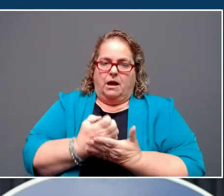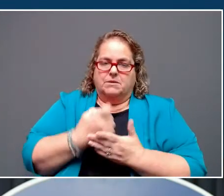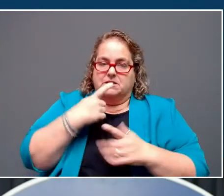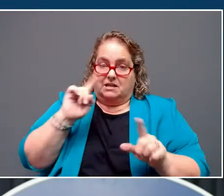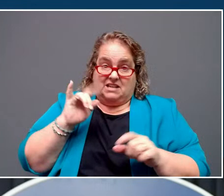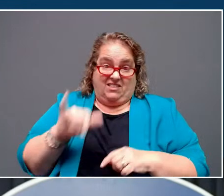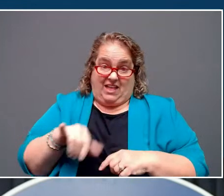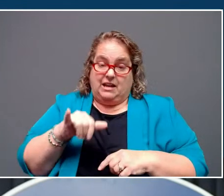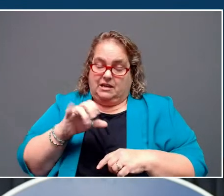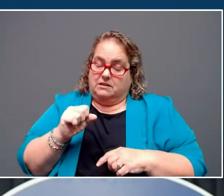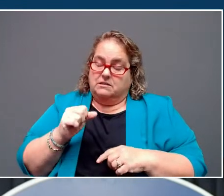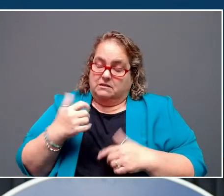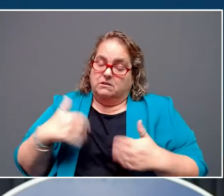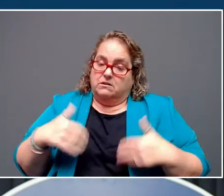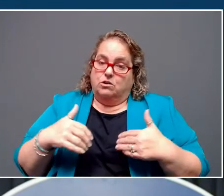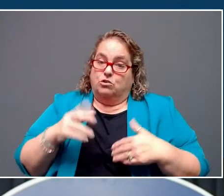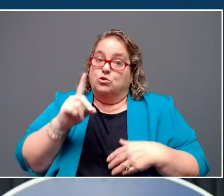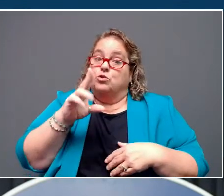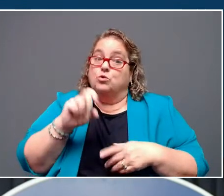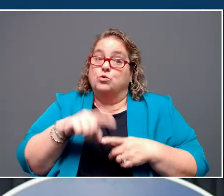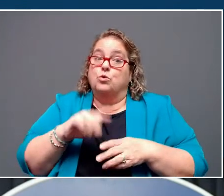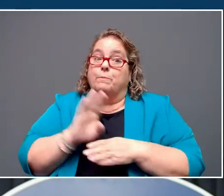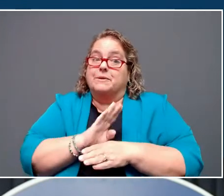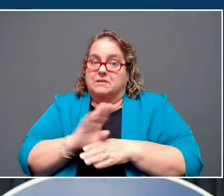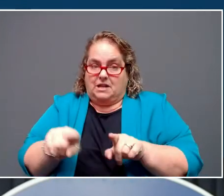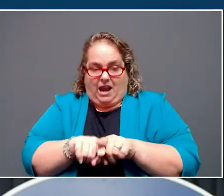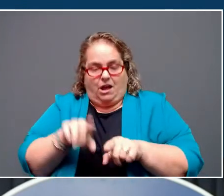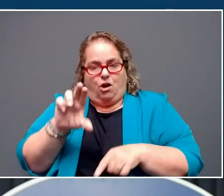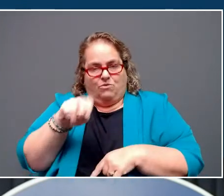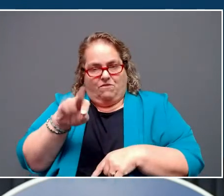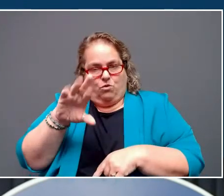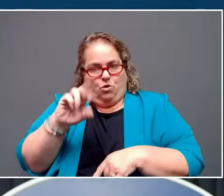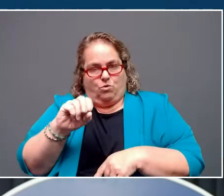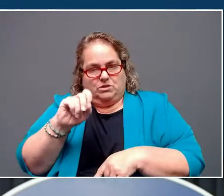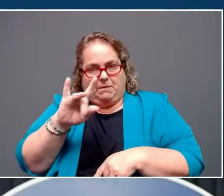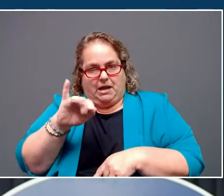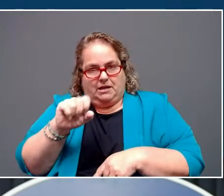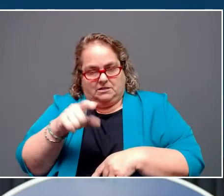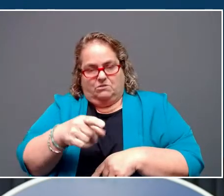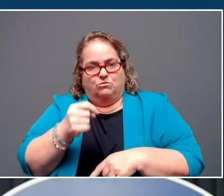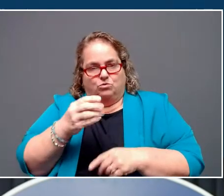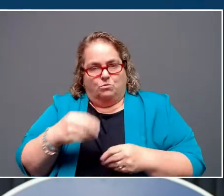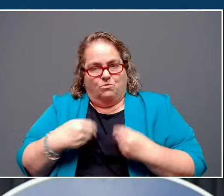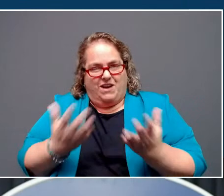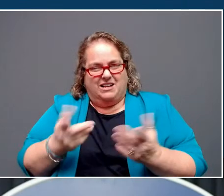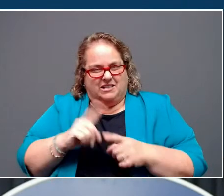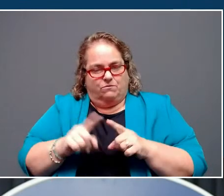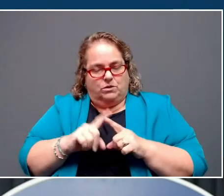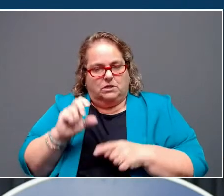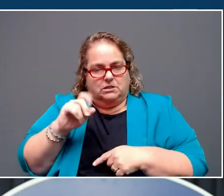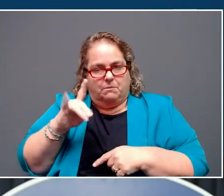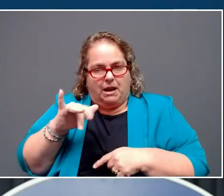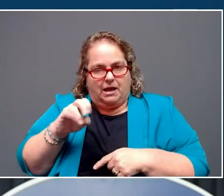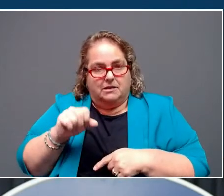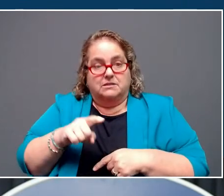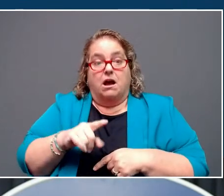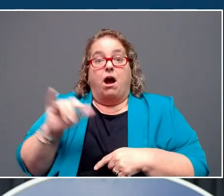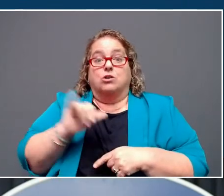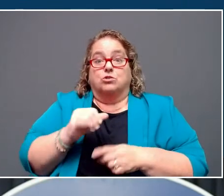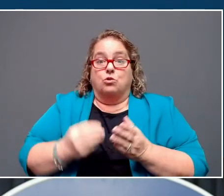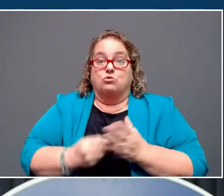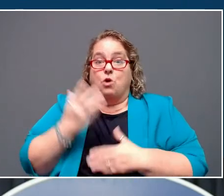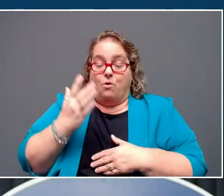to businesses like Renfro Supply. The expanded operation also builds on our growing agritech sector, which now employs